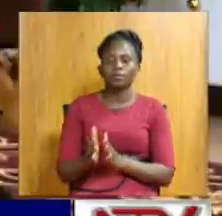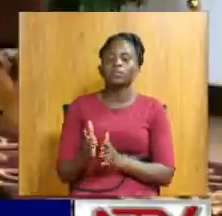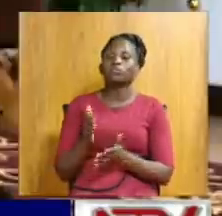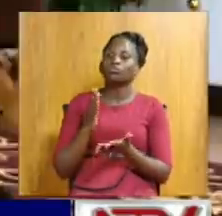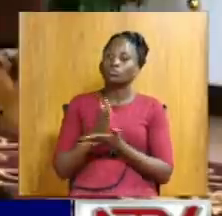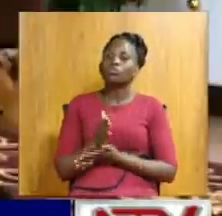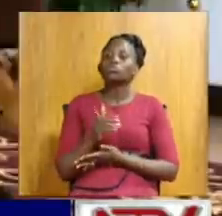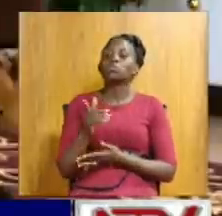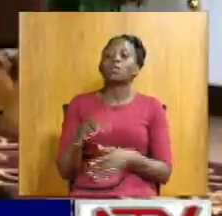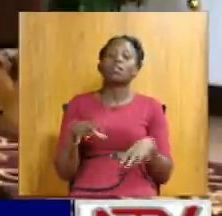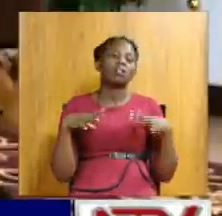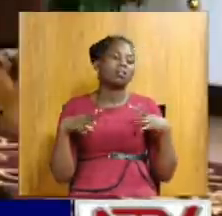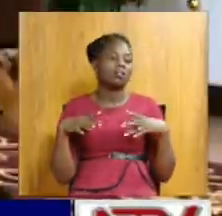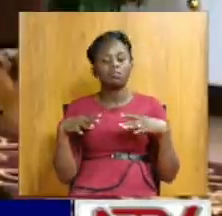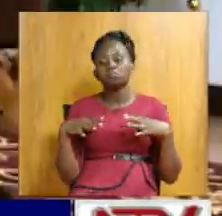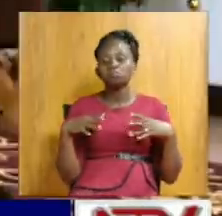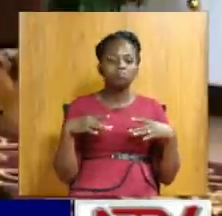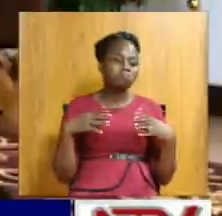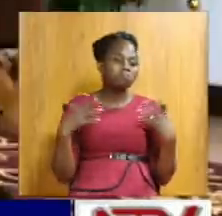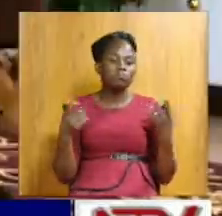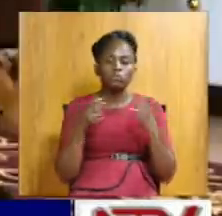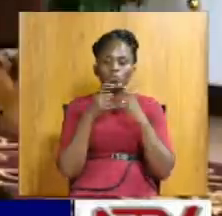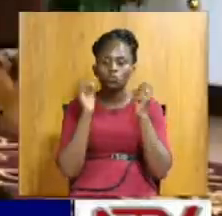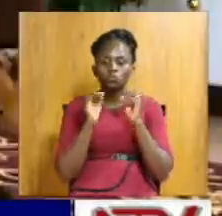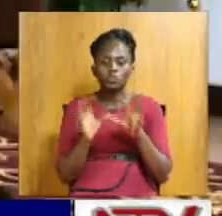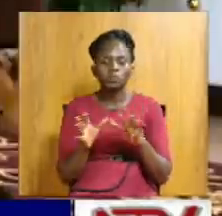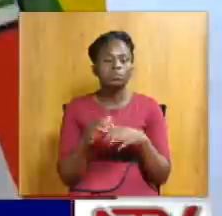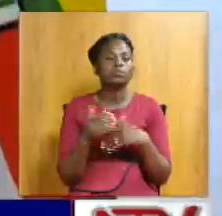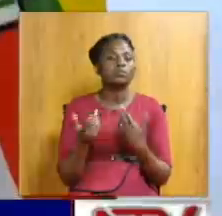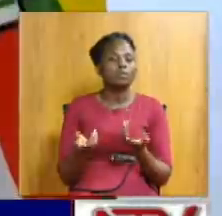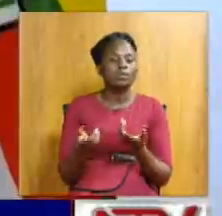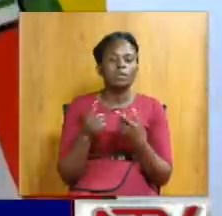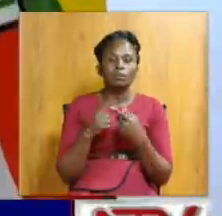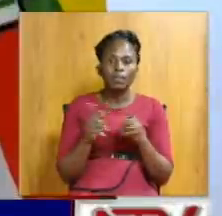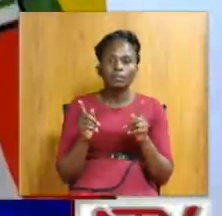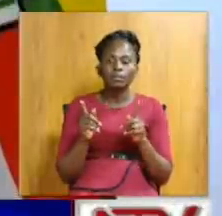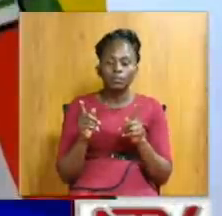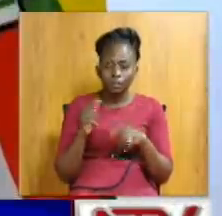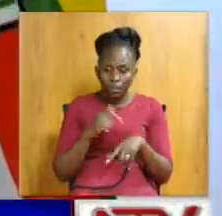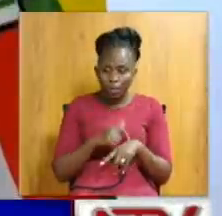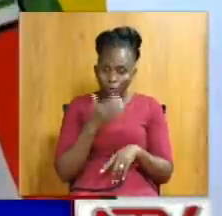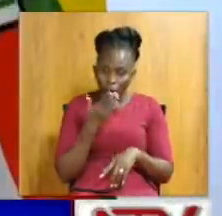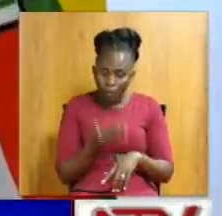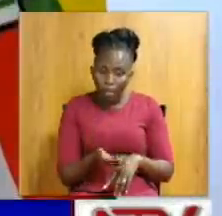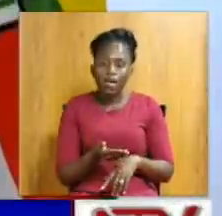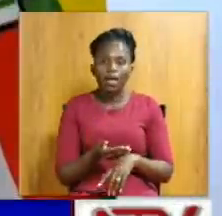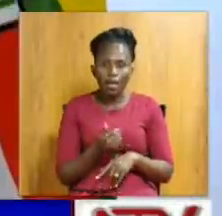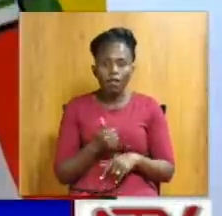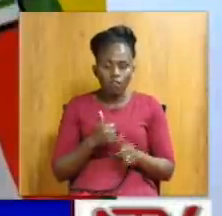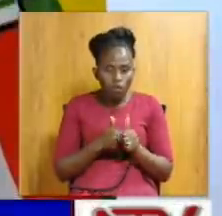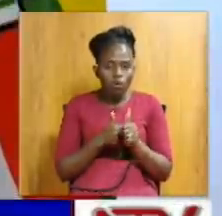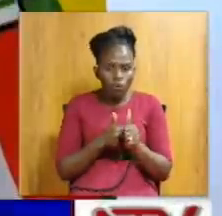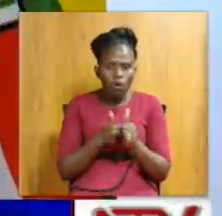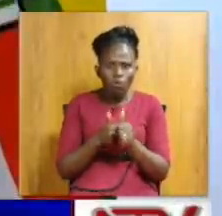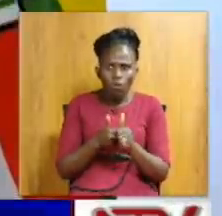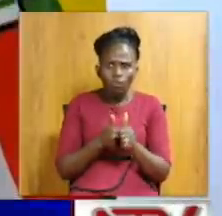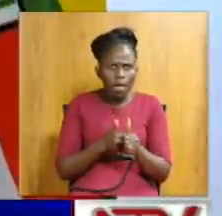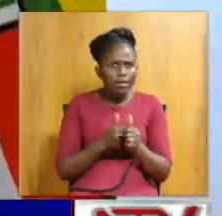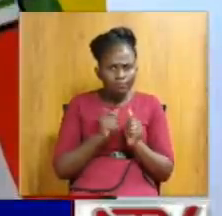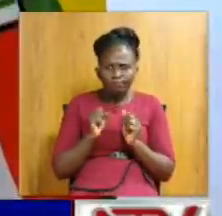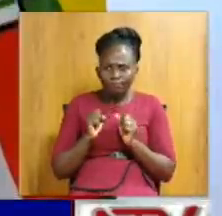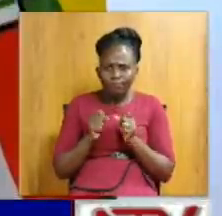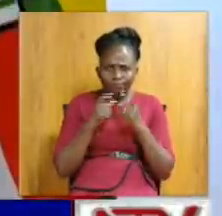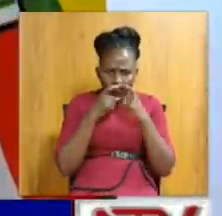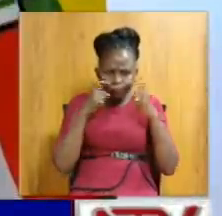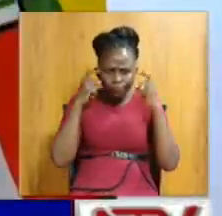be lax, while away from our presence, in our presence, they observe SOPs,